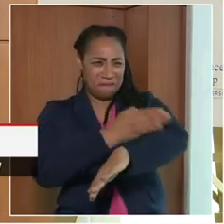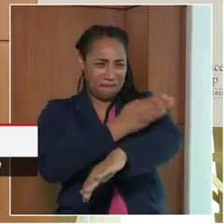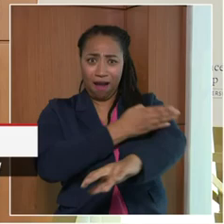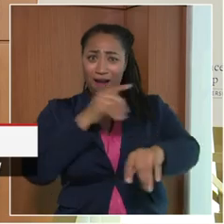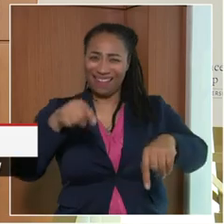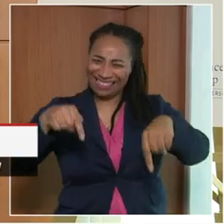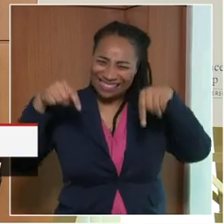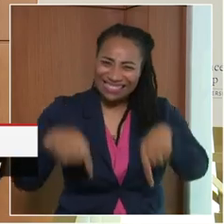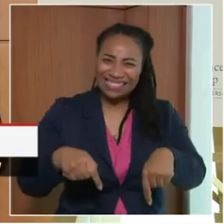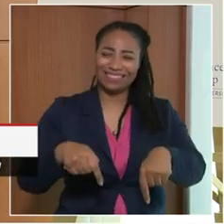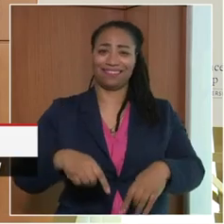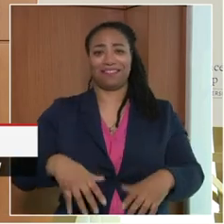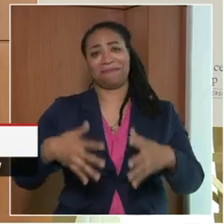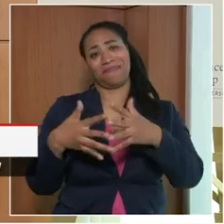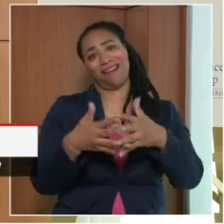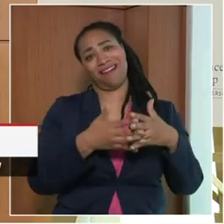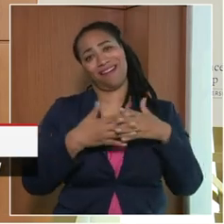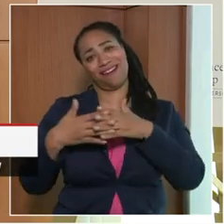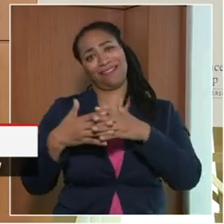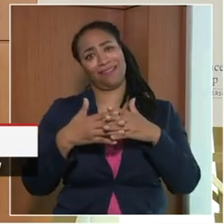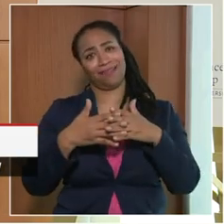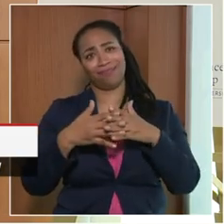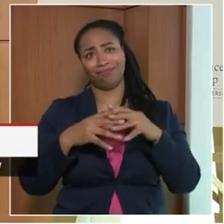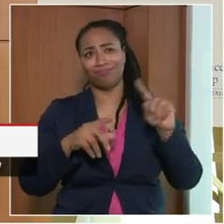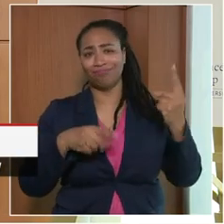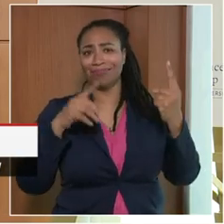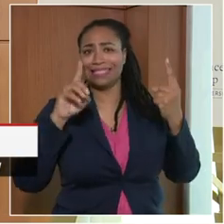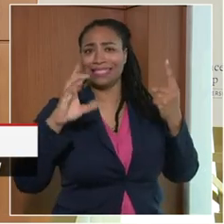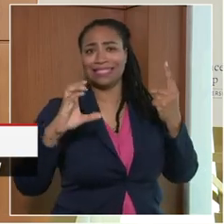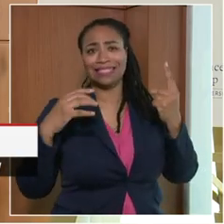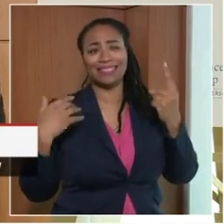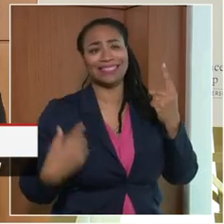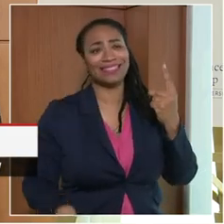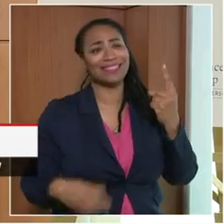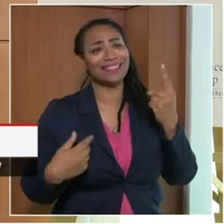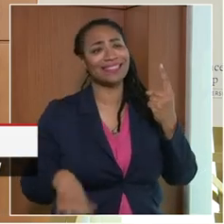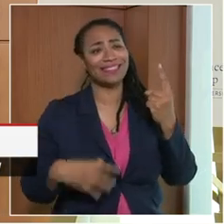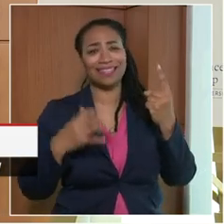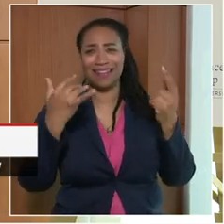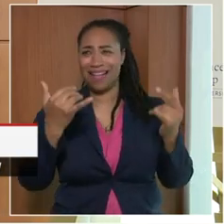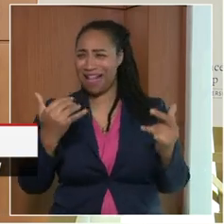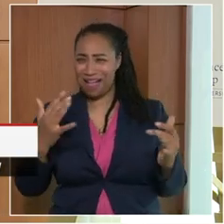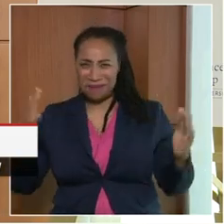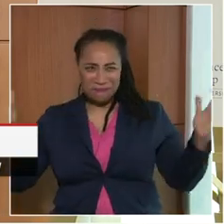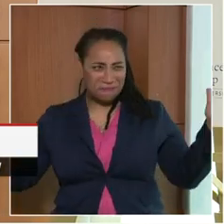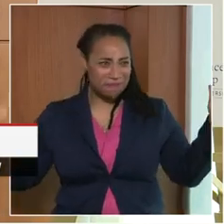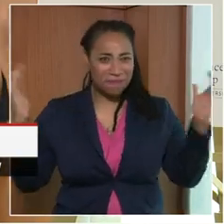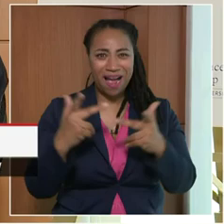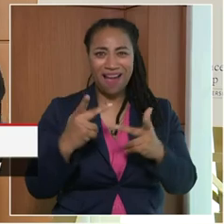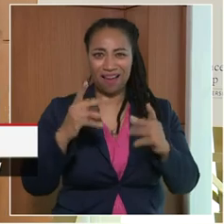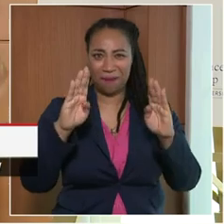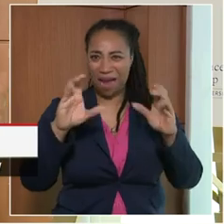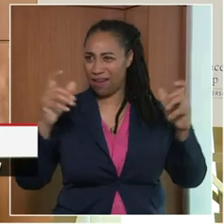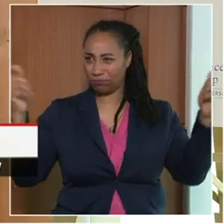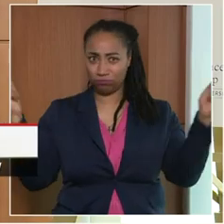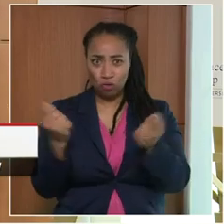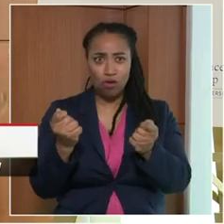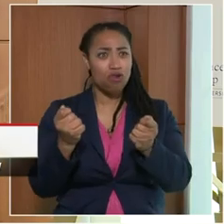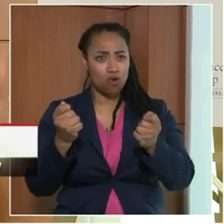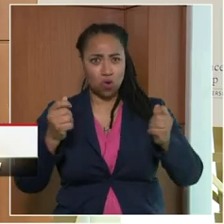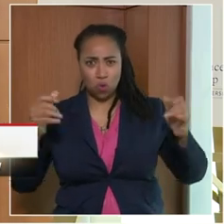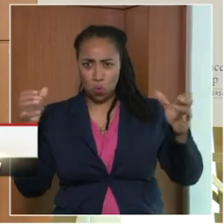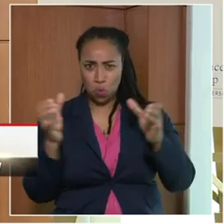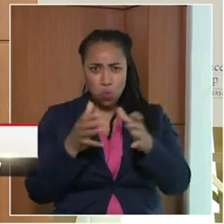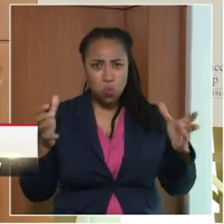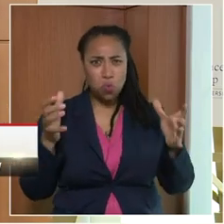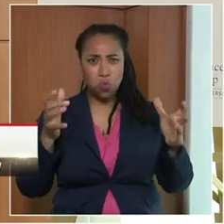kids faster than any school district in the region. They have helped us create the fastest